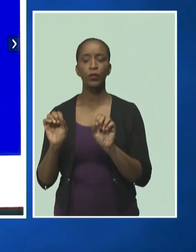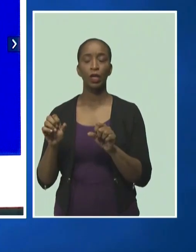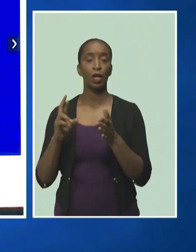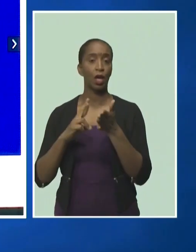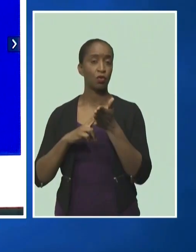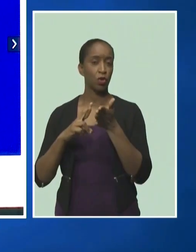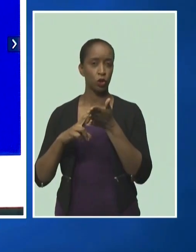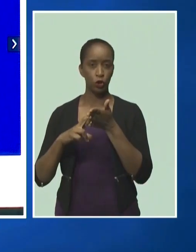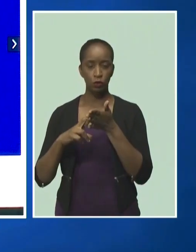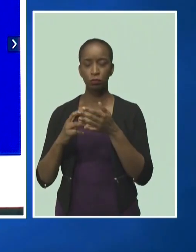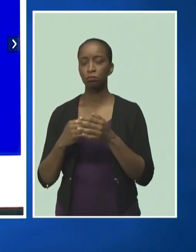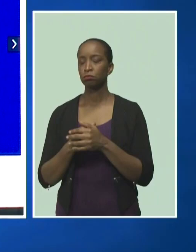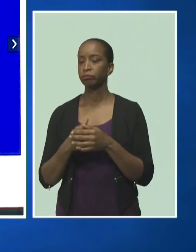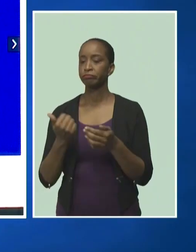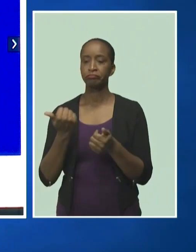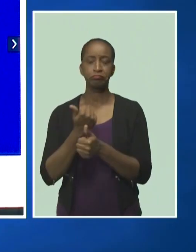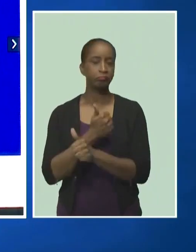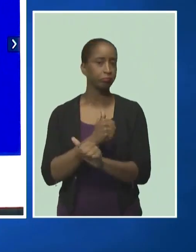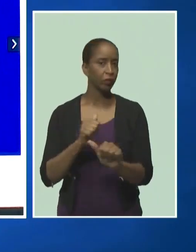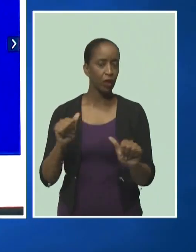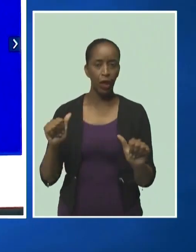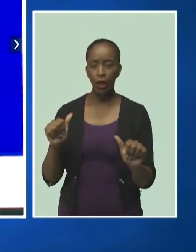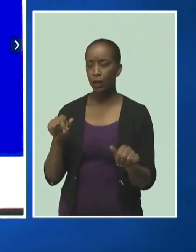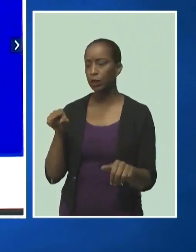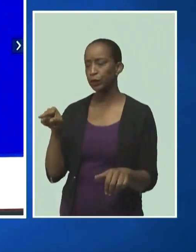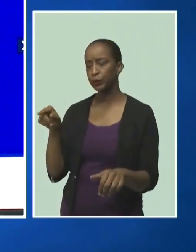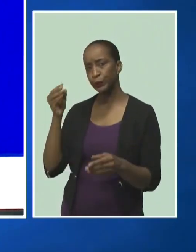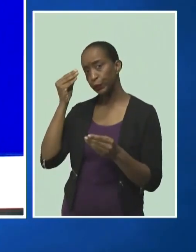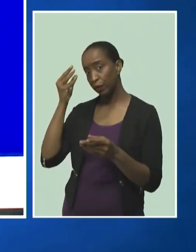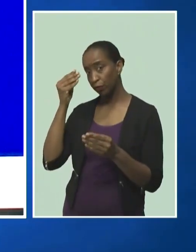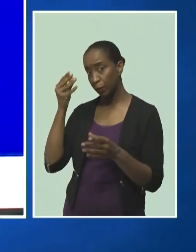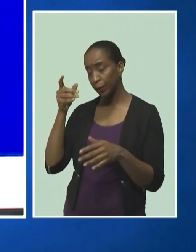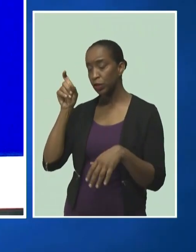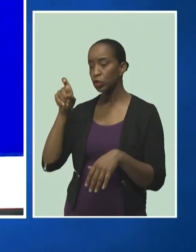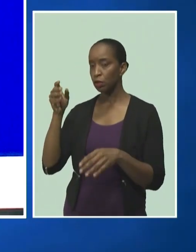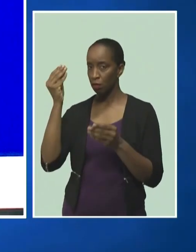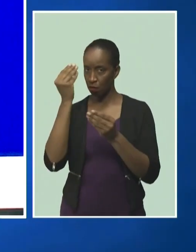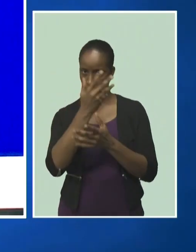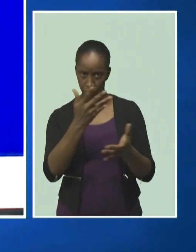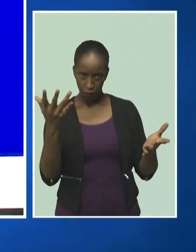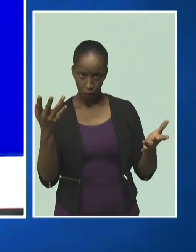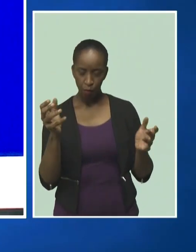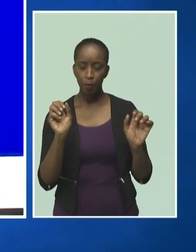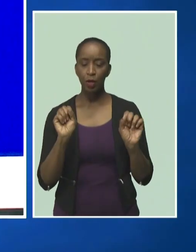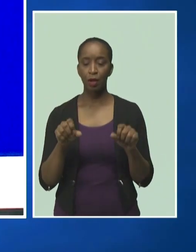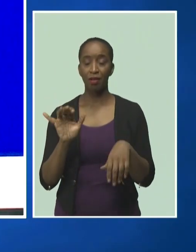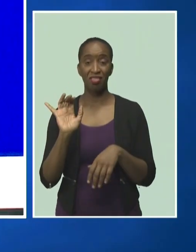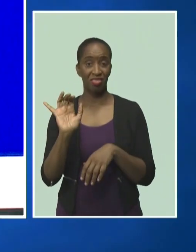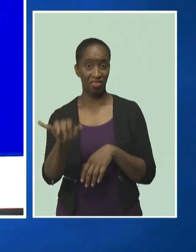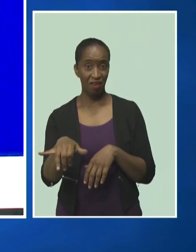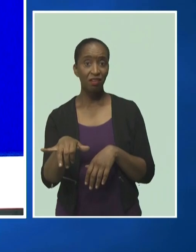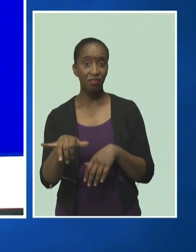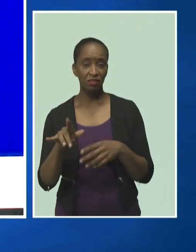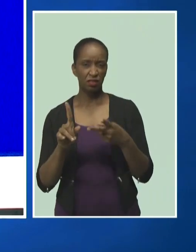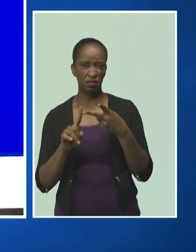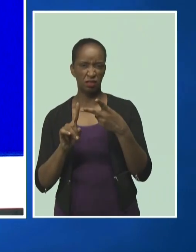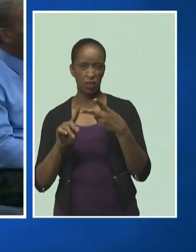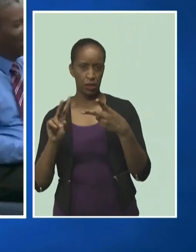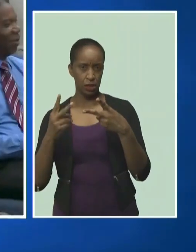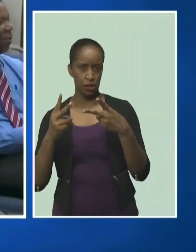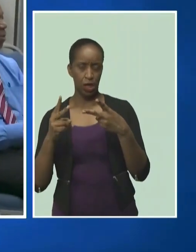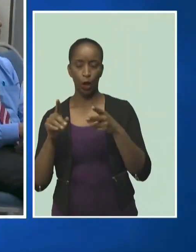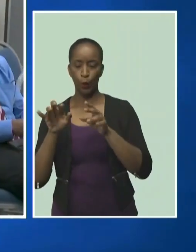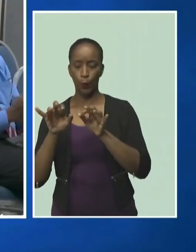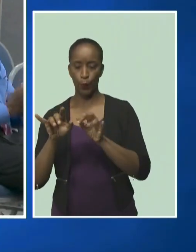unit. Any information that we need you to submit, you will upload it using the website.